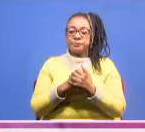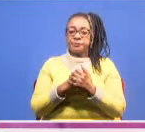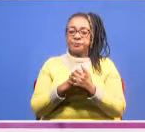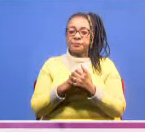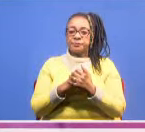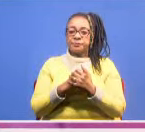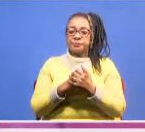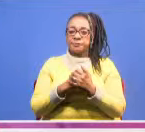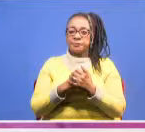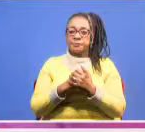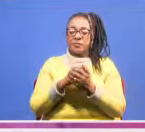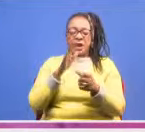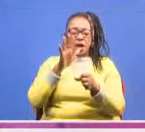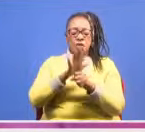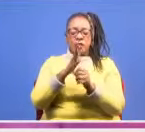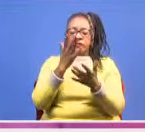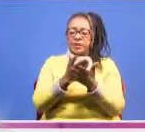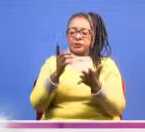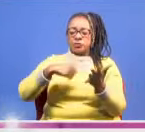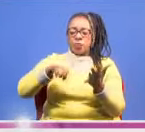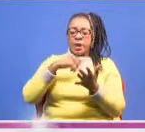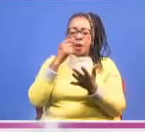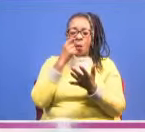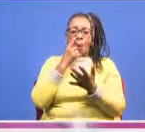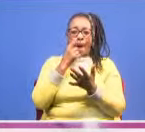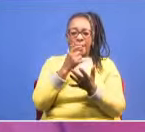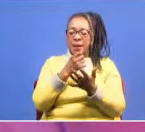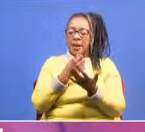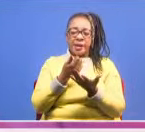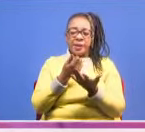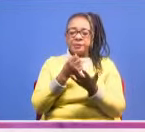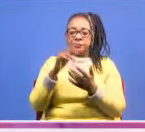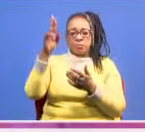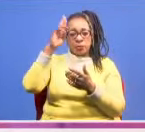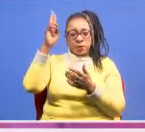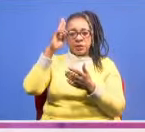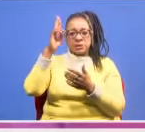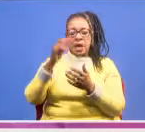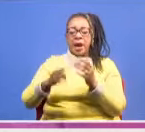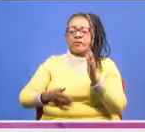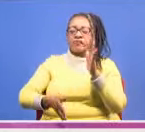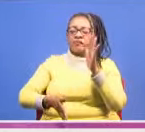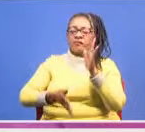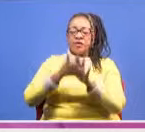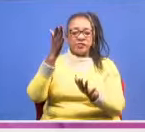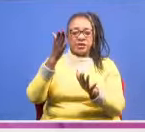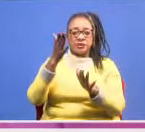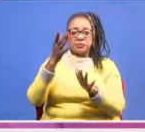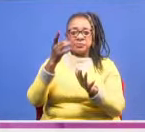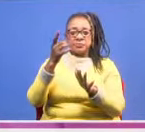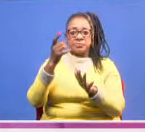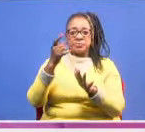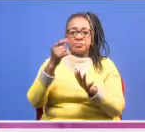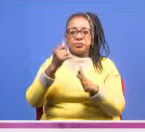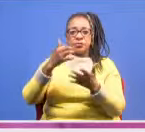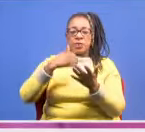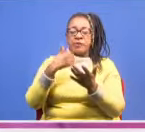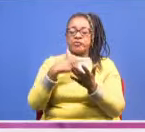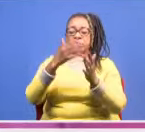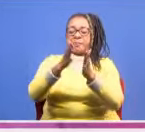we are wondering that the police have to move very fast and create confidence in the members of the